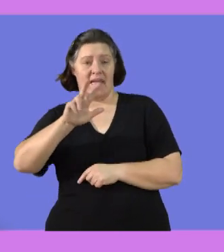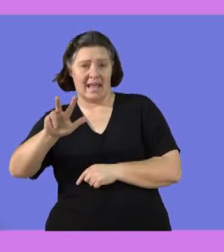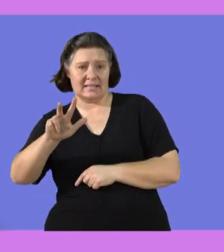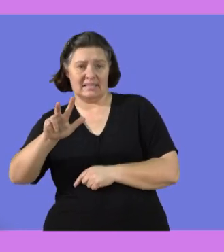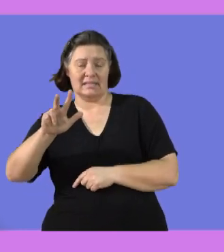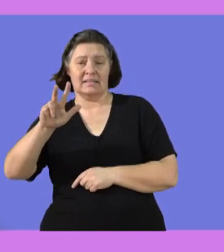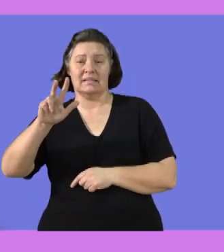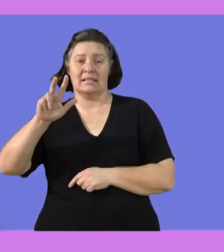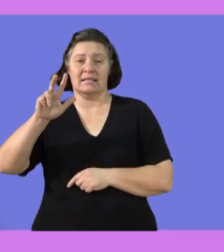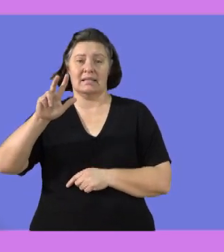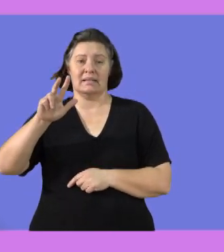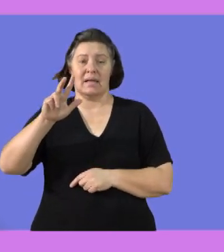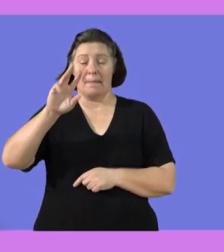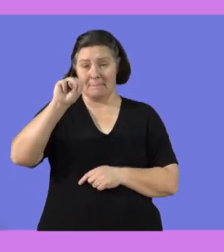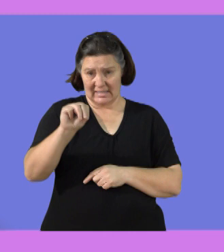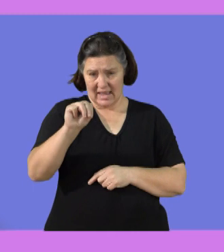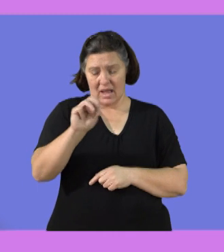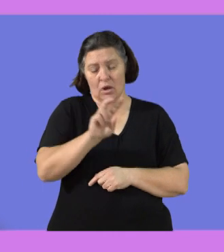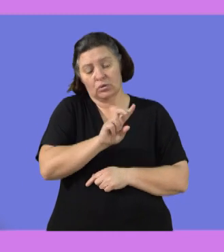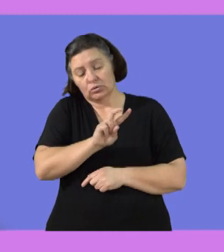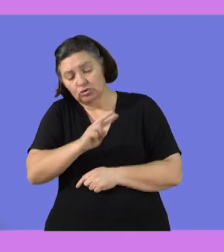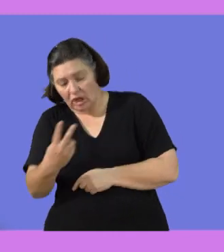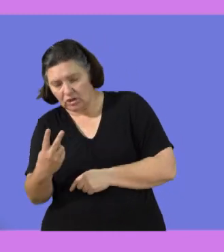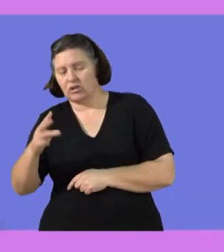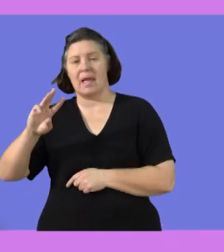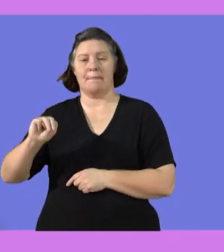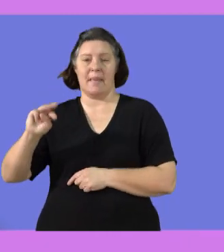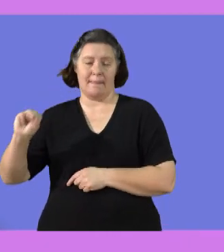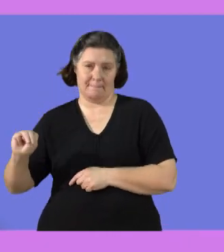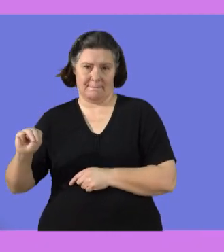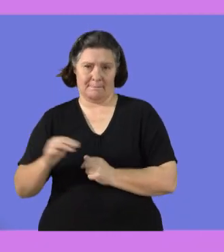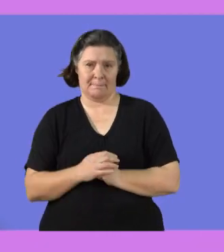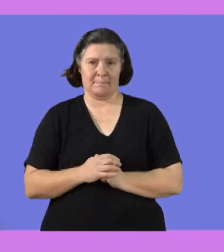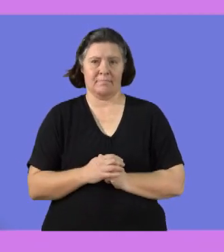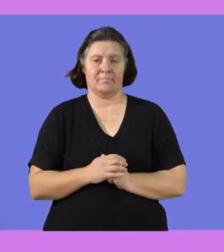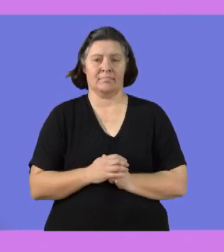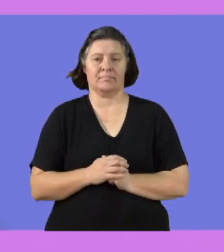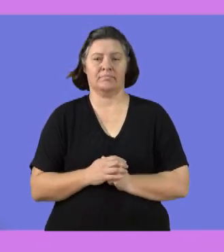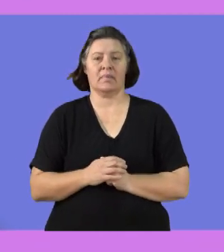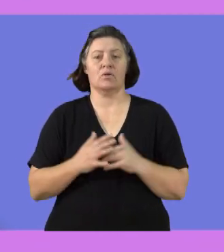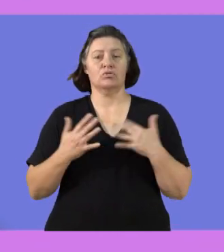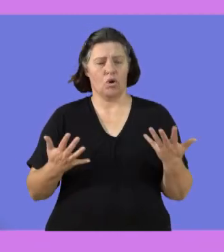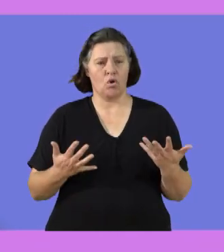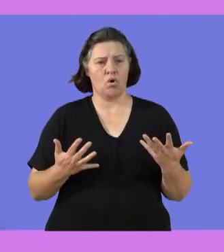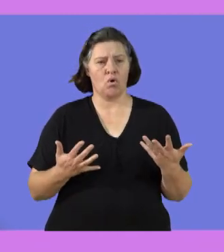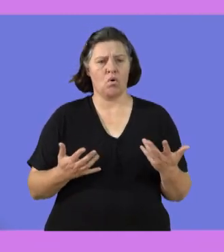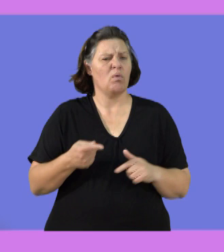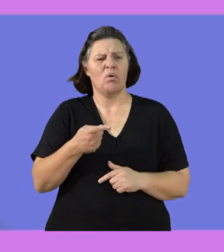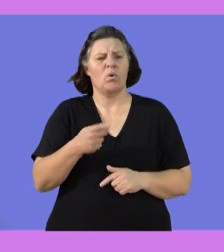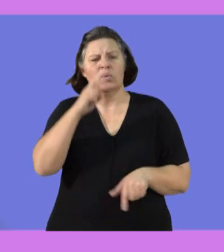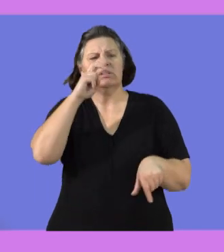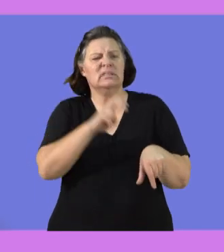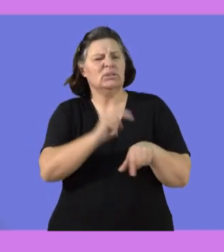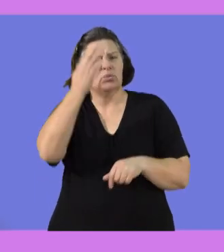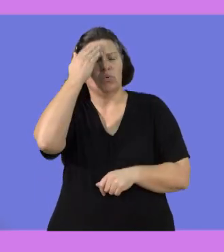12,58 meters. I want you to have a look. Now we are converting from meters to millimeters. So what is it